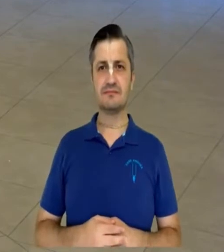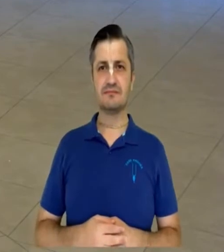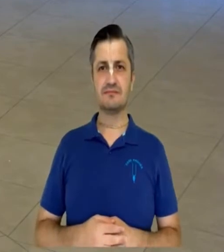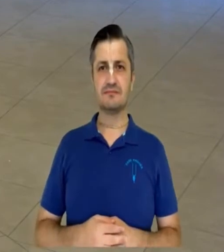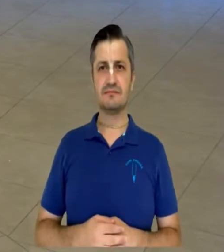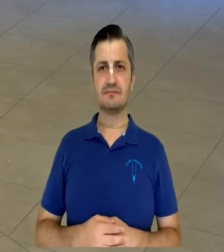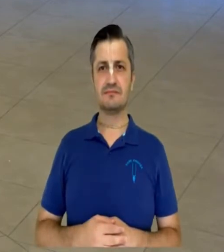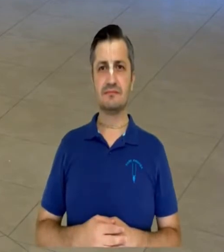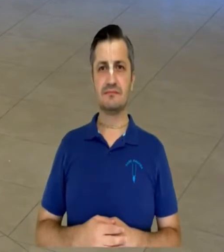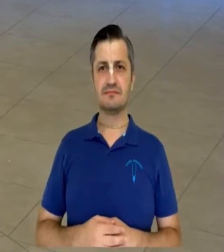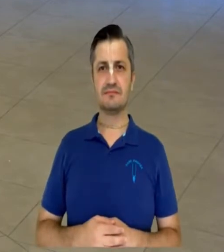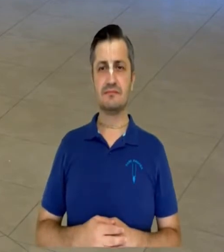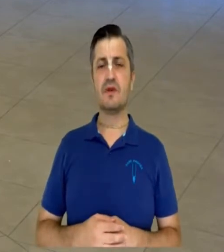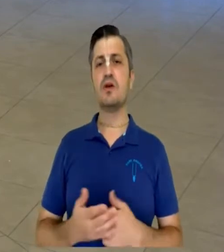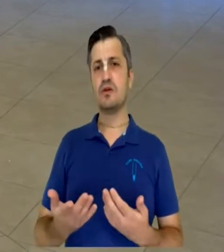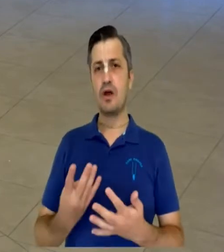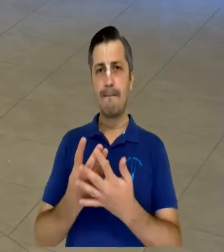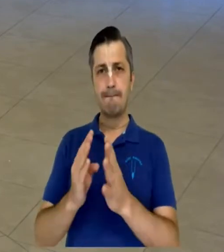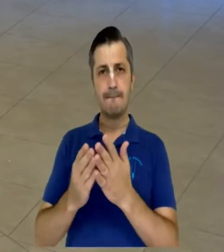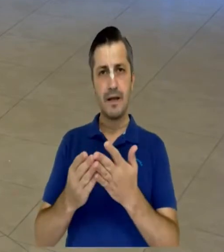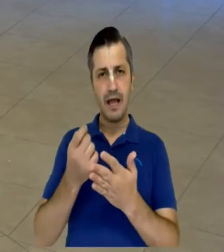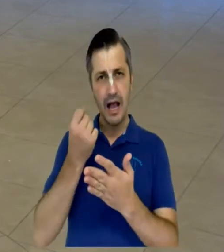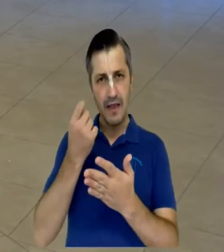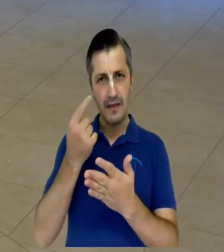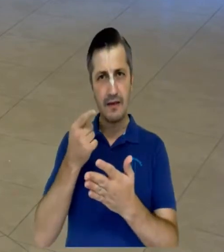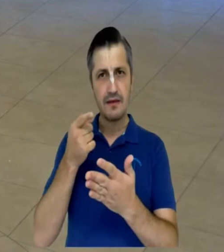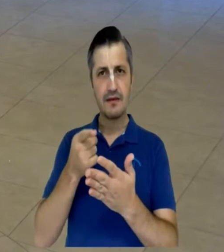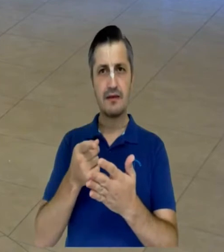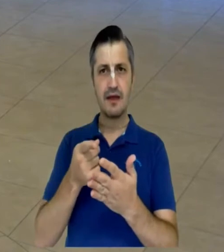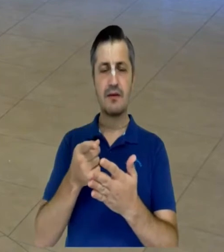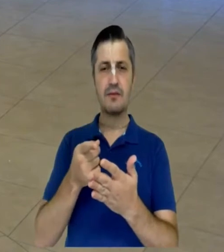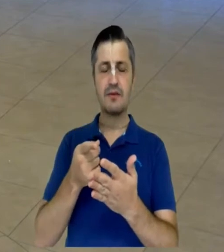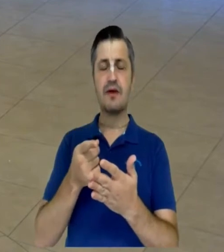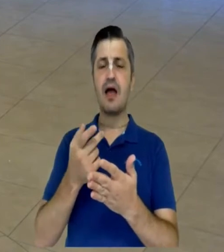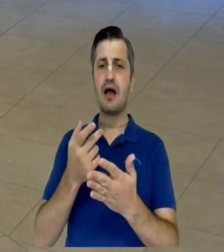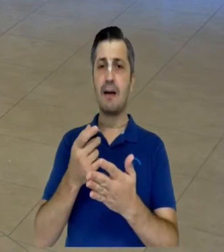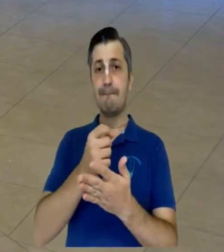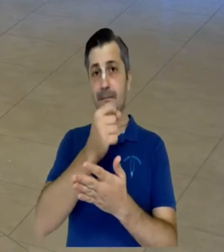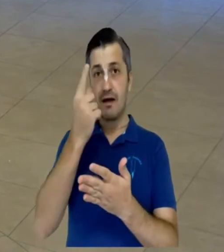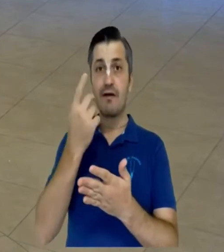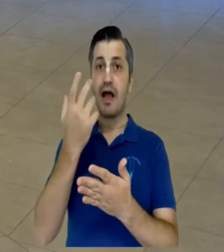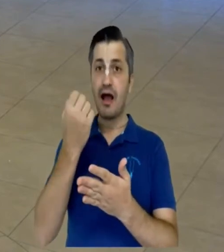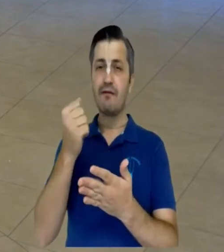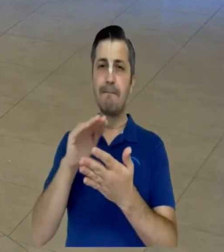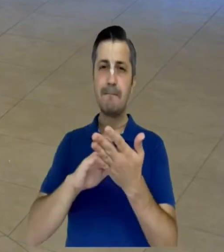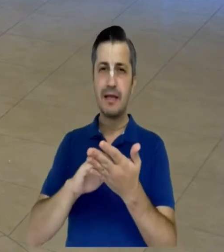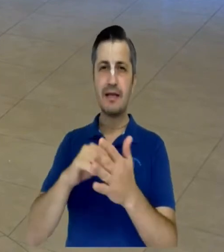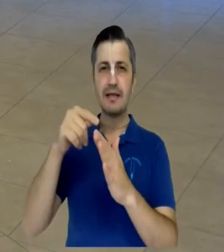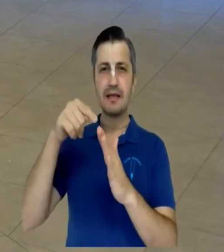the philosophical meaning, which are all hidden meanings in the Upanishads. That's why Upanishads are also